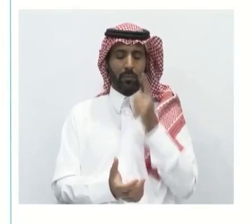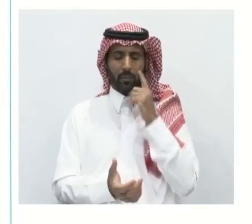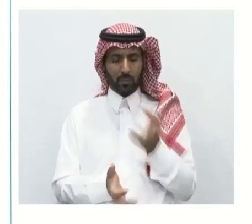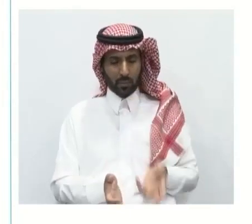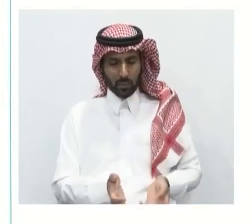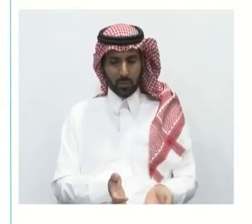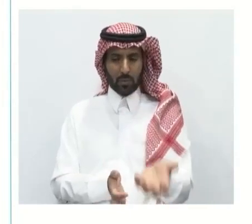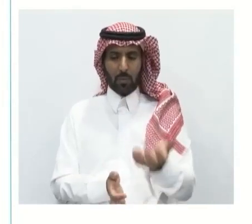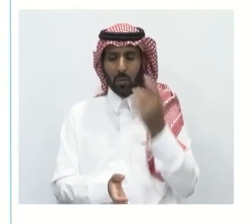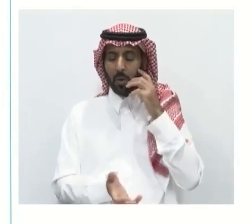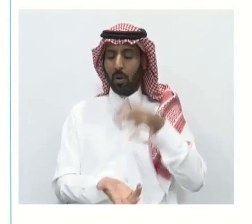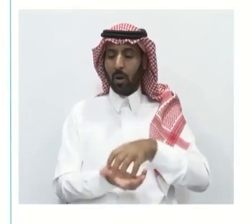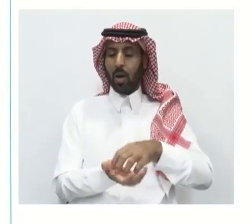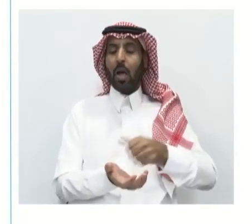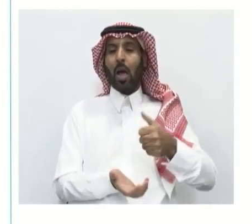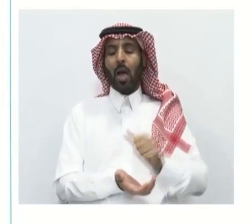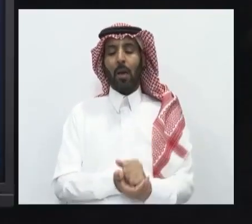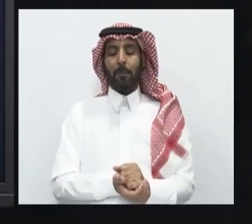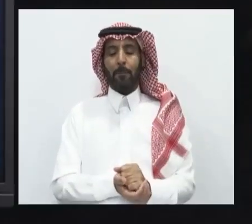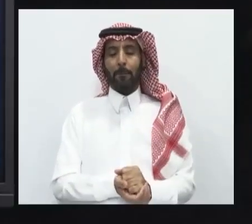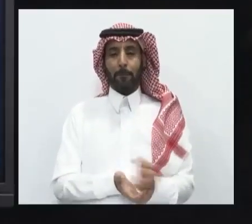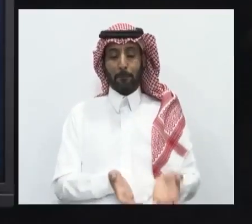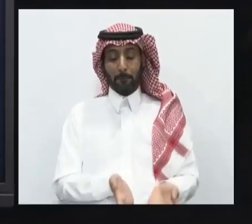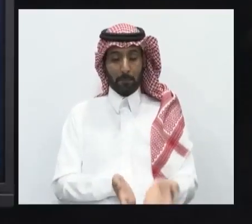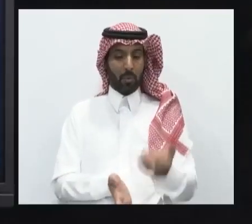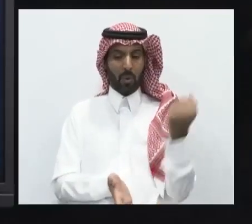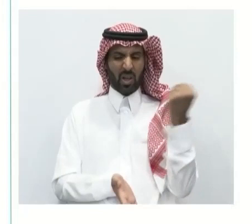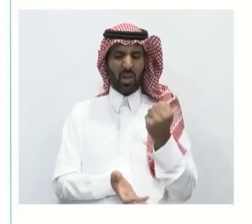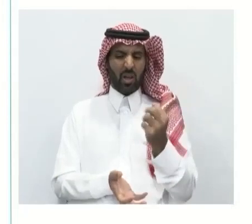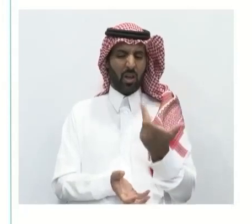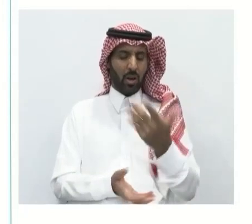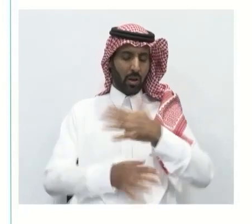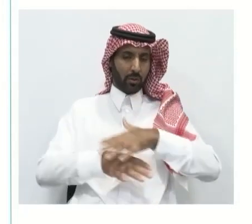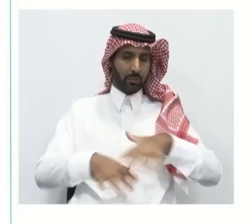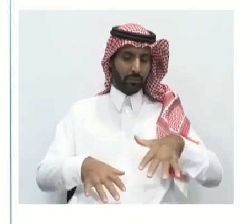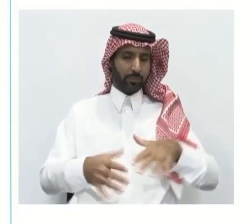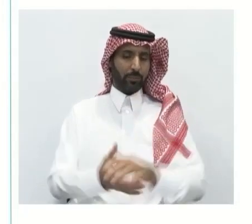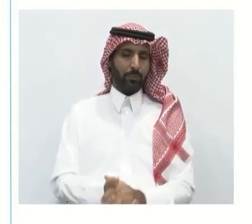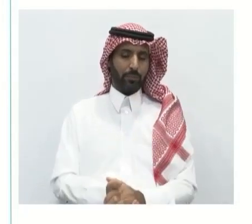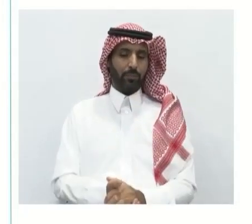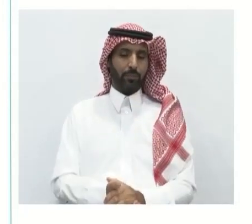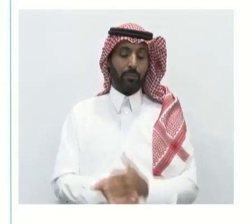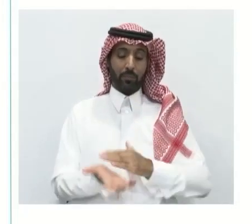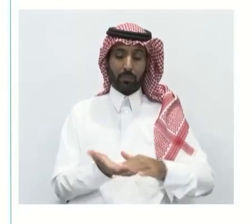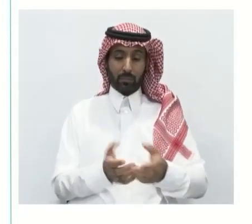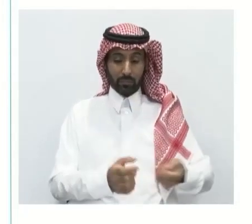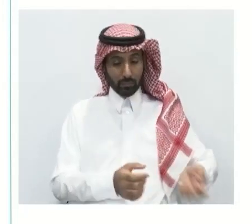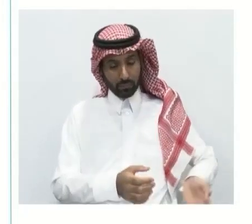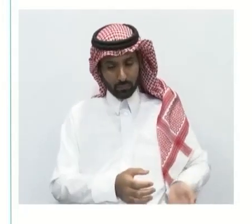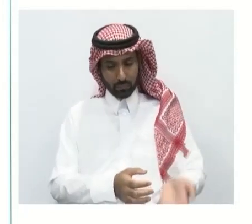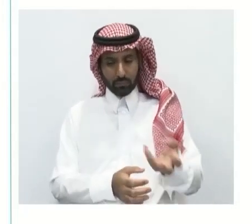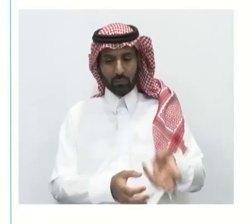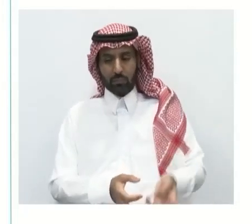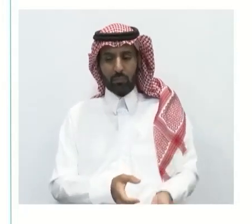alley. And remember the definitions that we are looking for. Let's listen. The case of the bowling alley